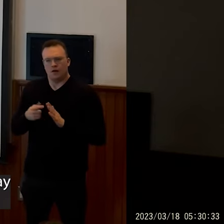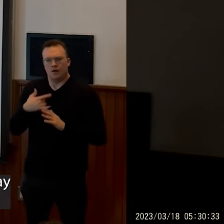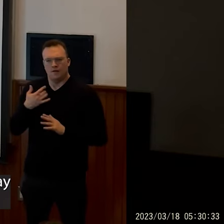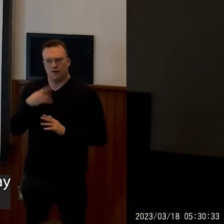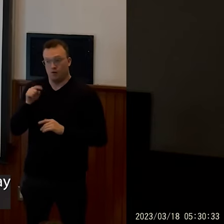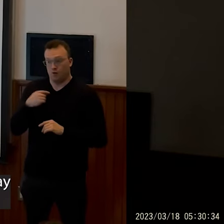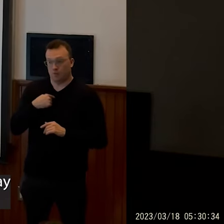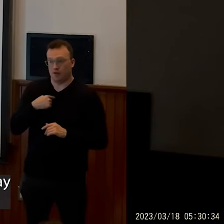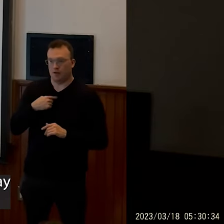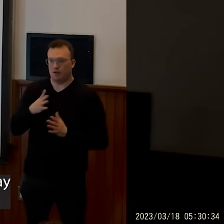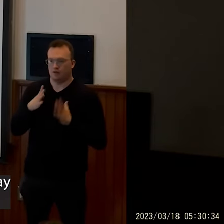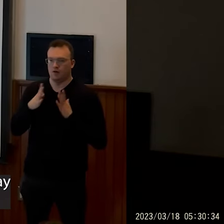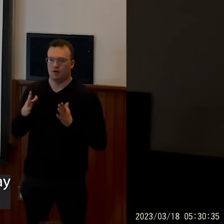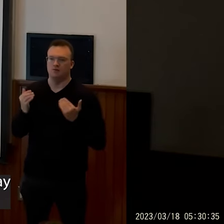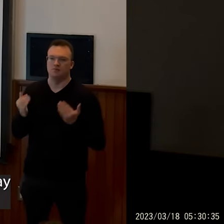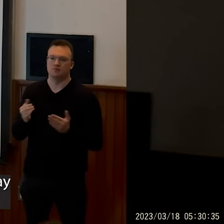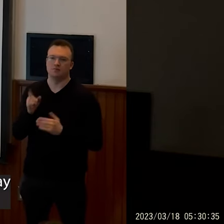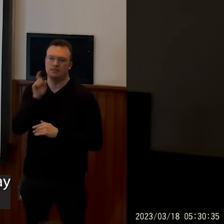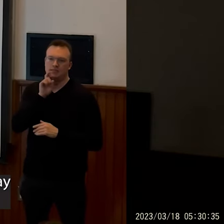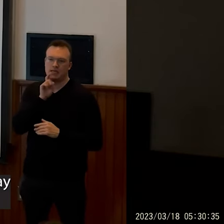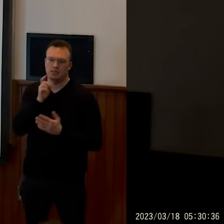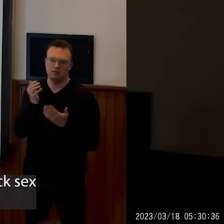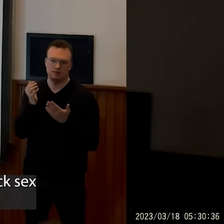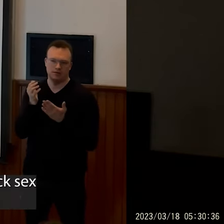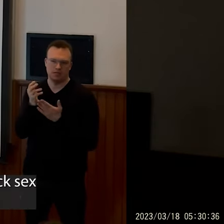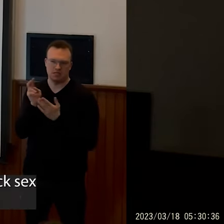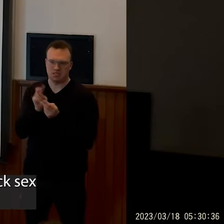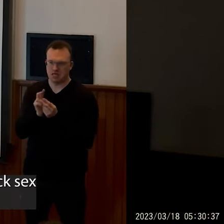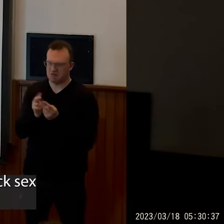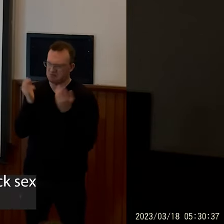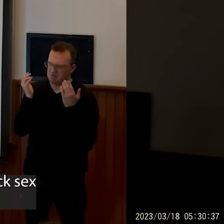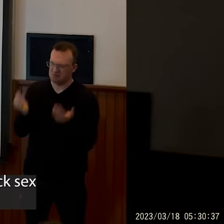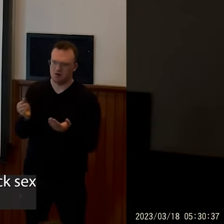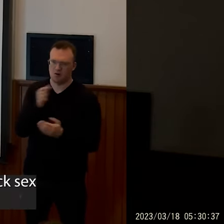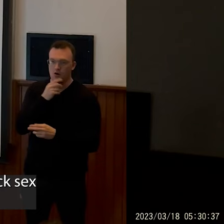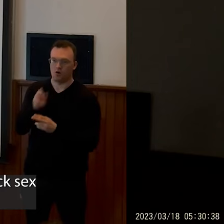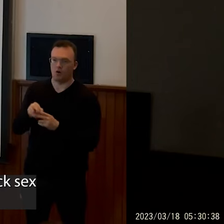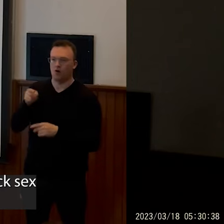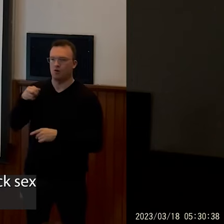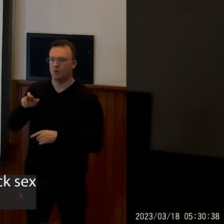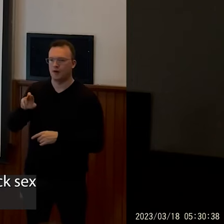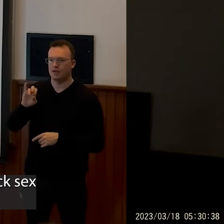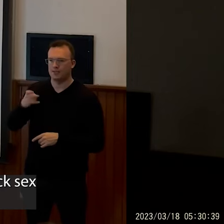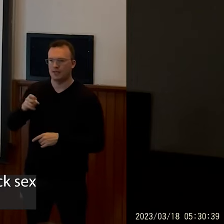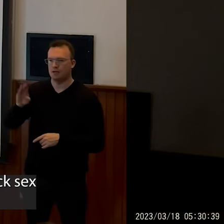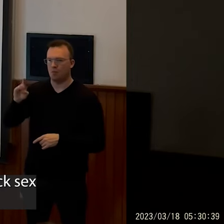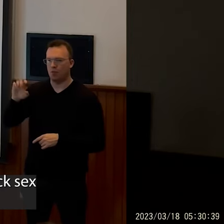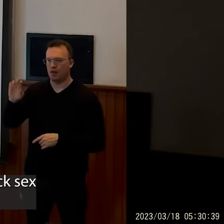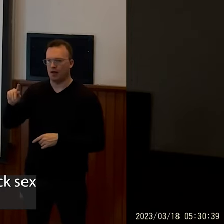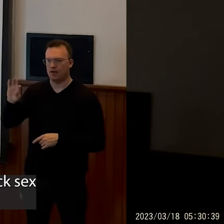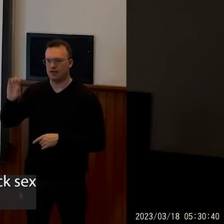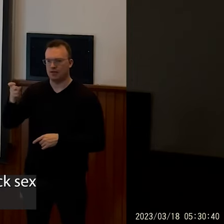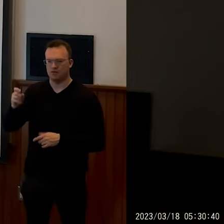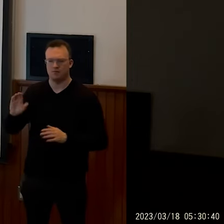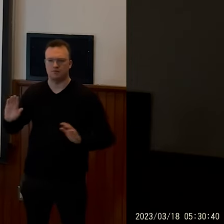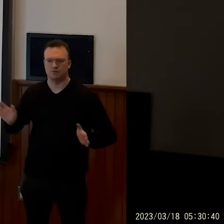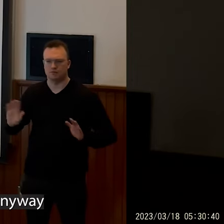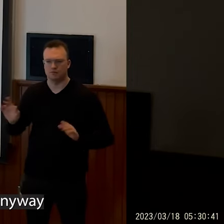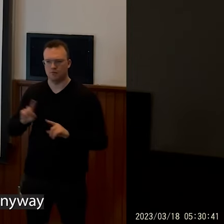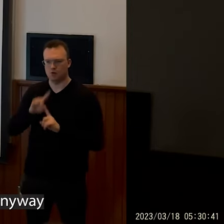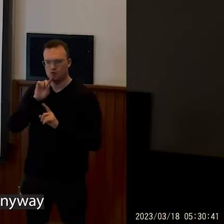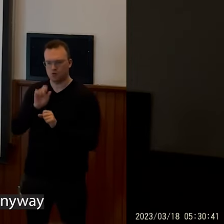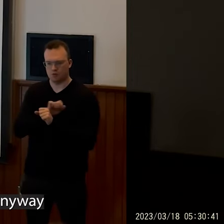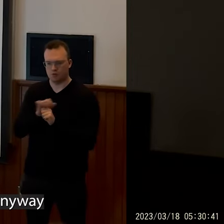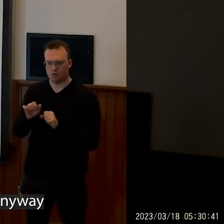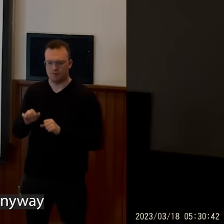me, it's okay just to have sex for sex sake and then not call it queer sex or black sex. And you know, actually, there's